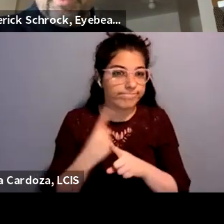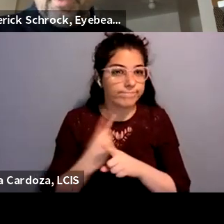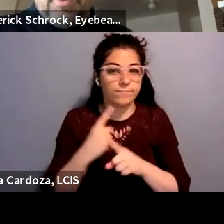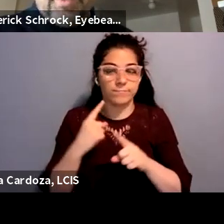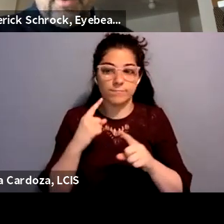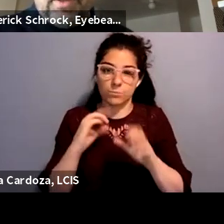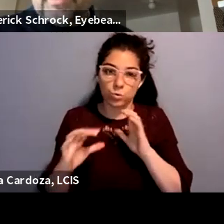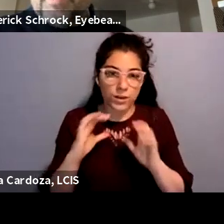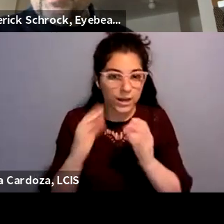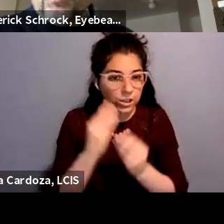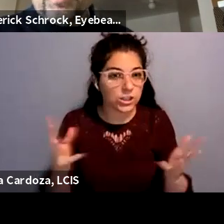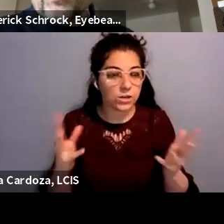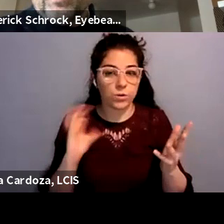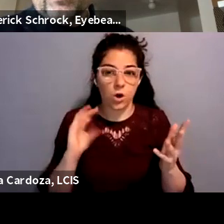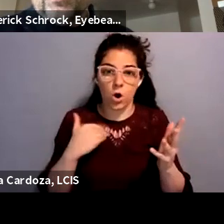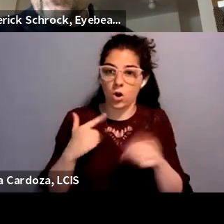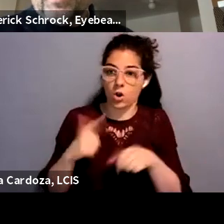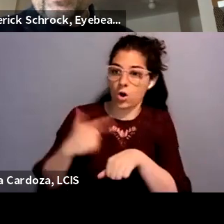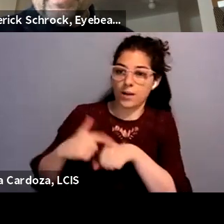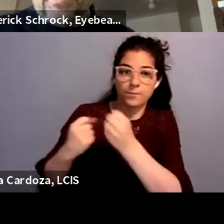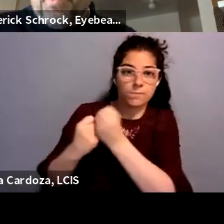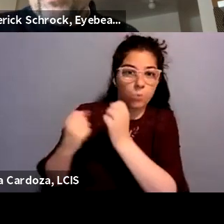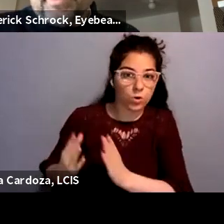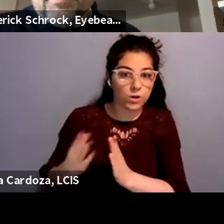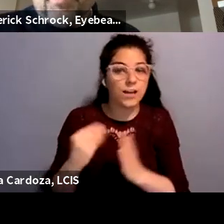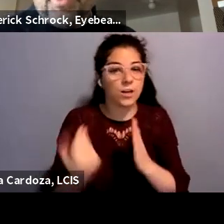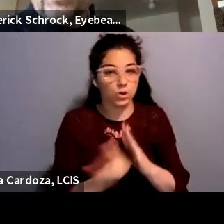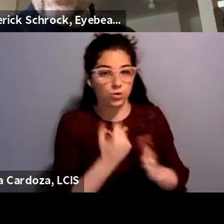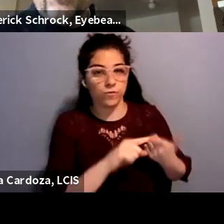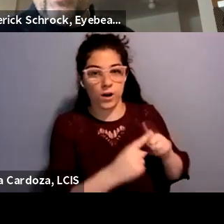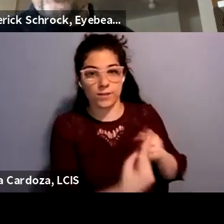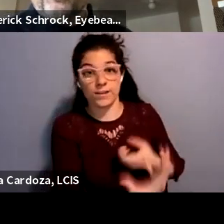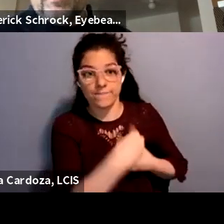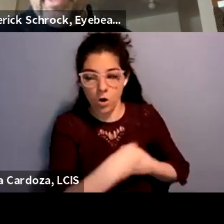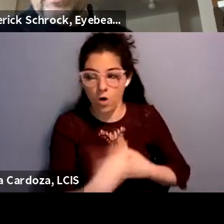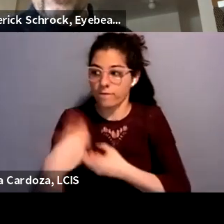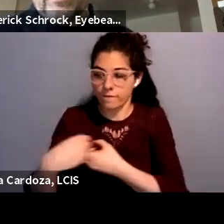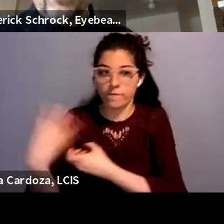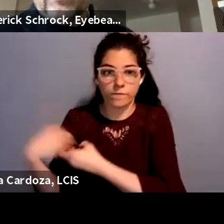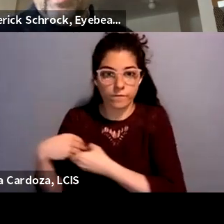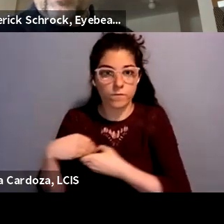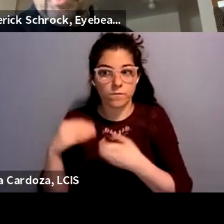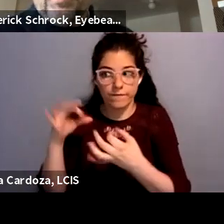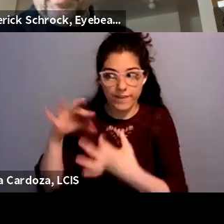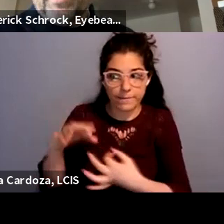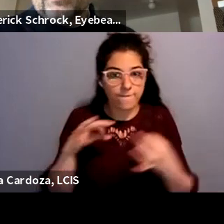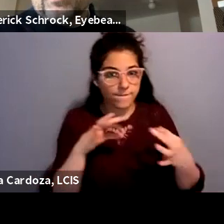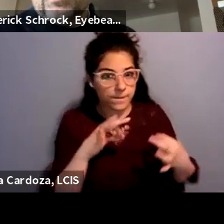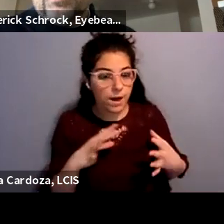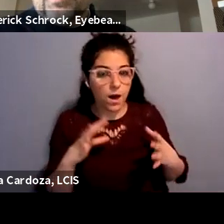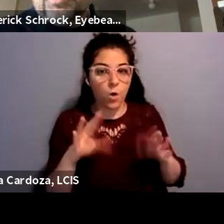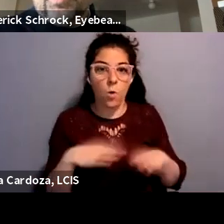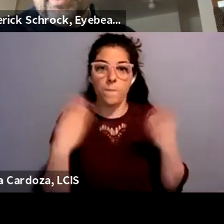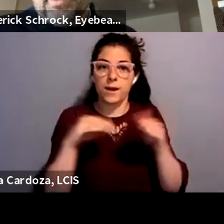with our longtime supporters as well as new friends, and involving them in the process of offering feedback and helping open up